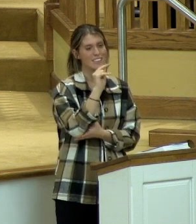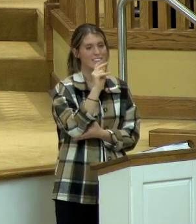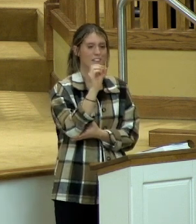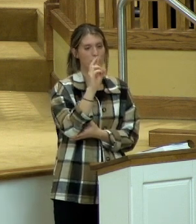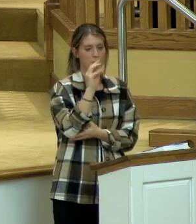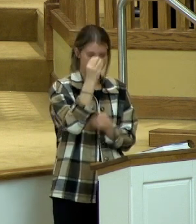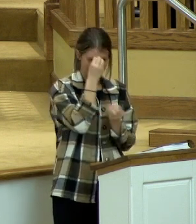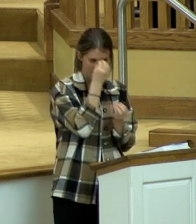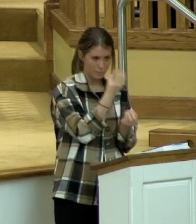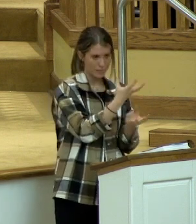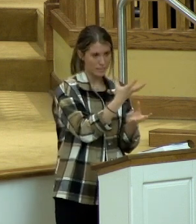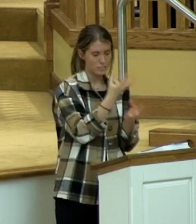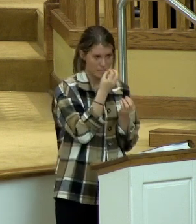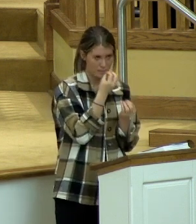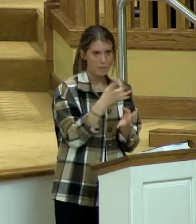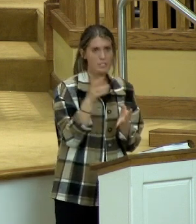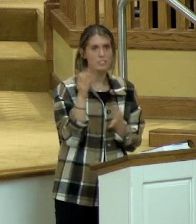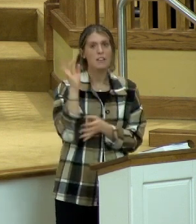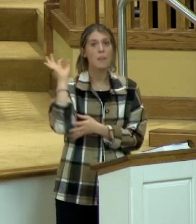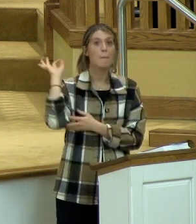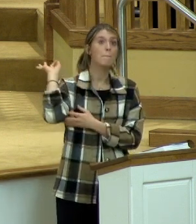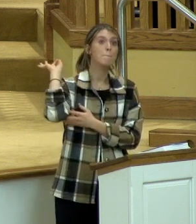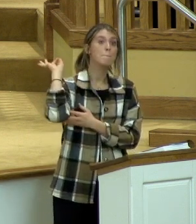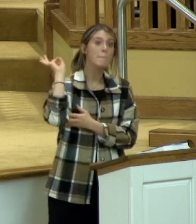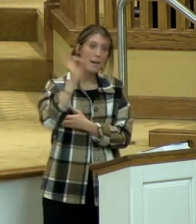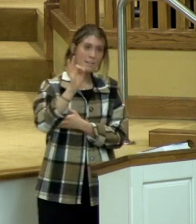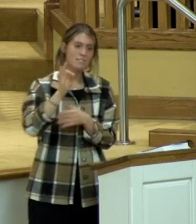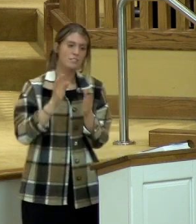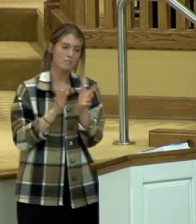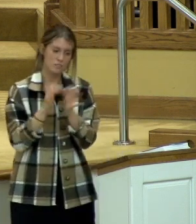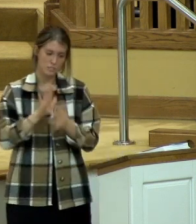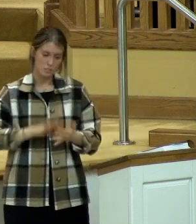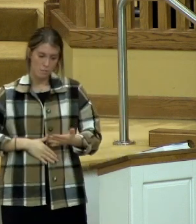The message of Jesus' birth was knowledge.